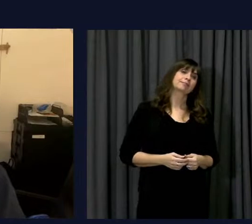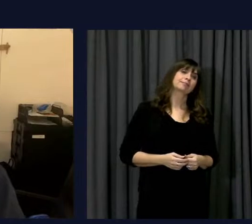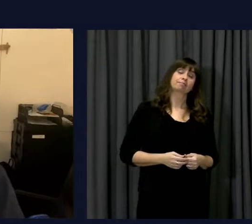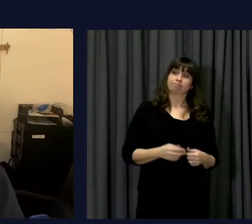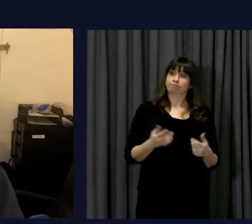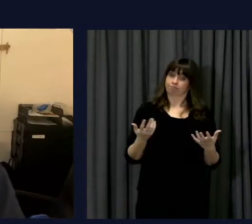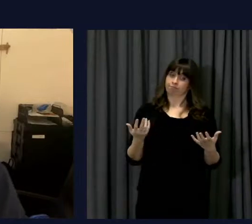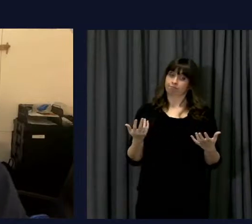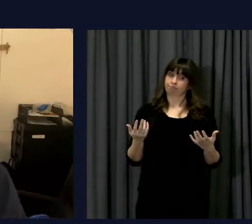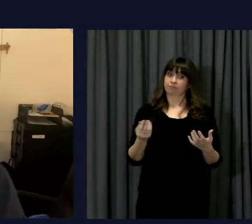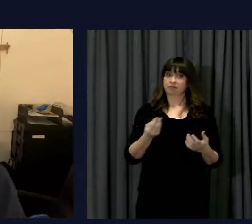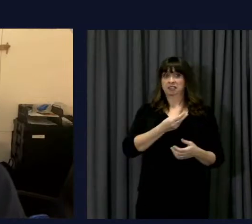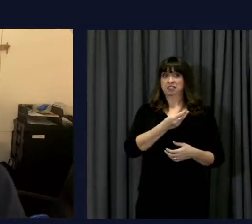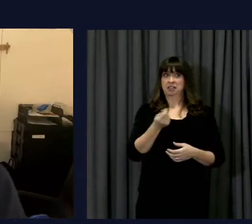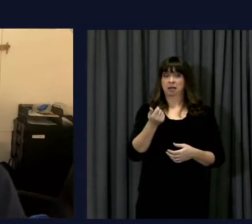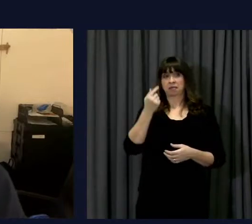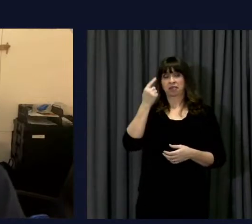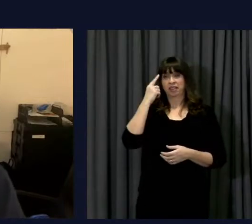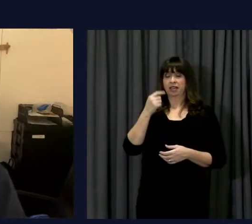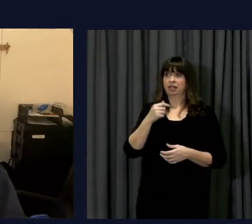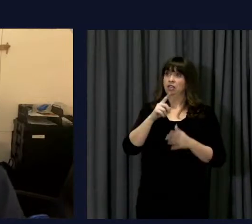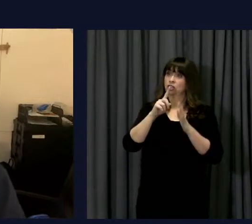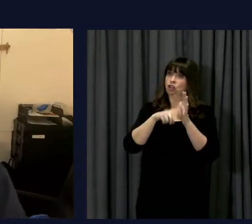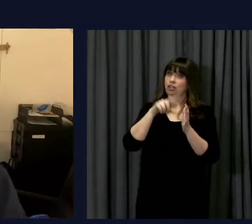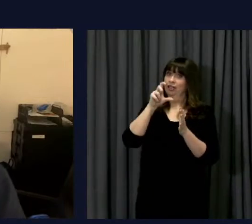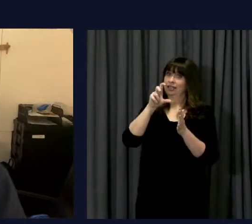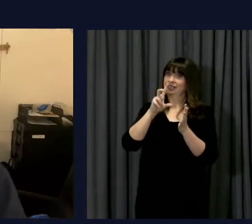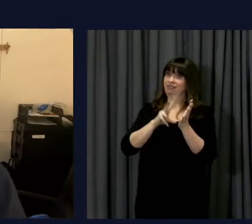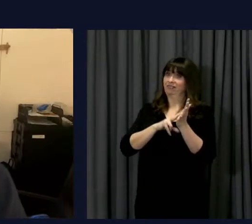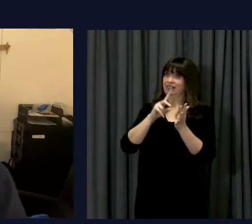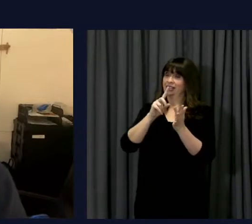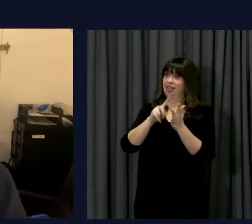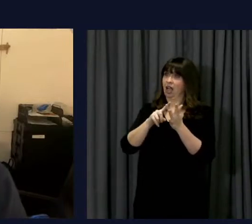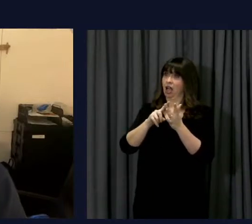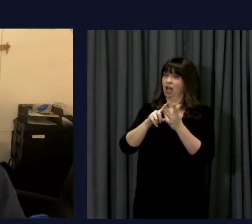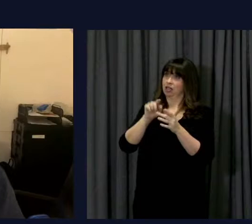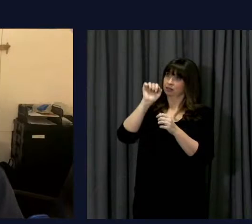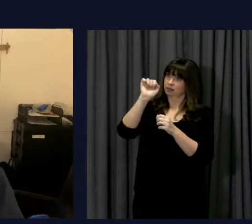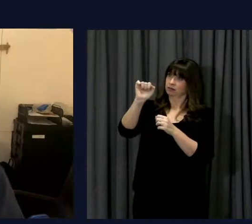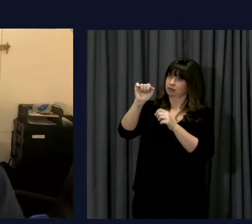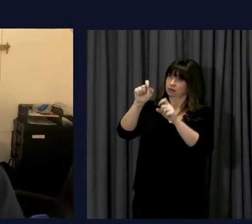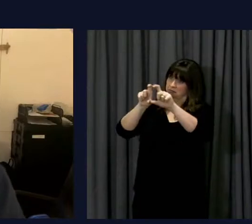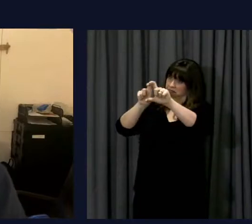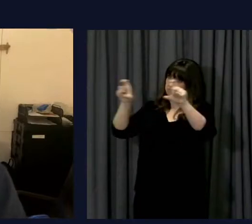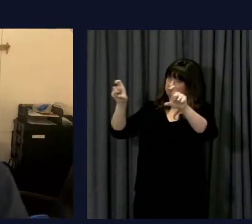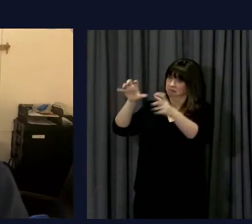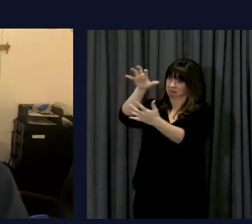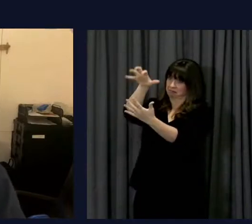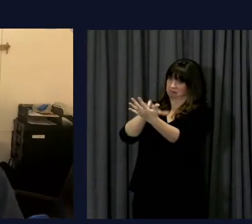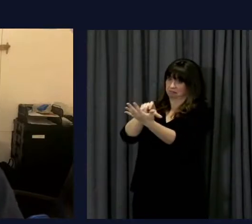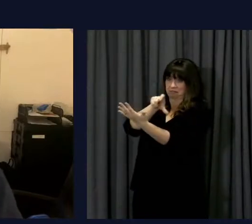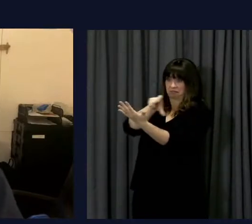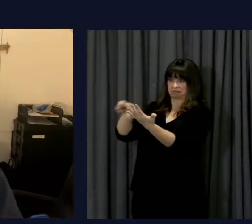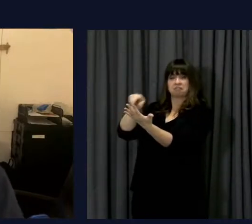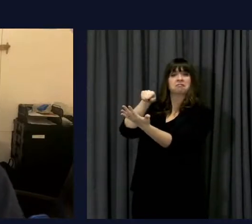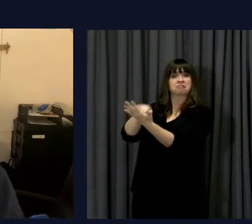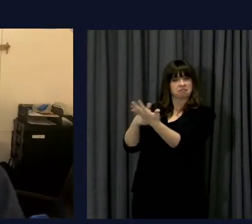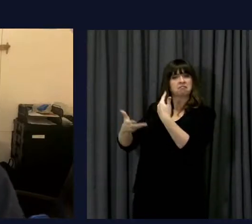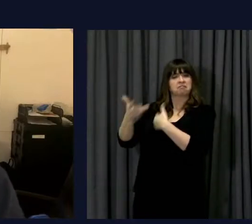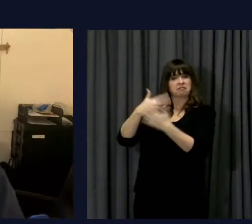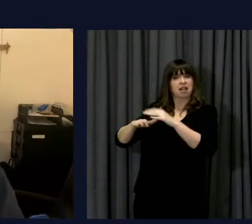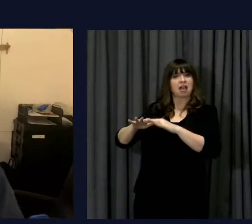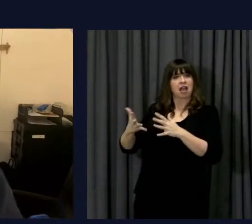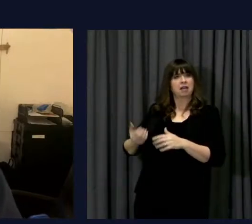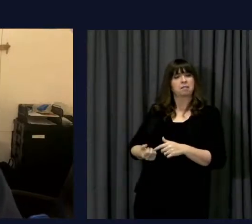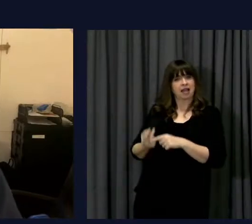that some will suggest that you should start with the JCVI definition of an unpaid carer in their advice, which, for those not familiar with it,